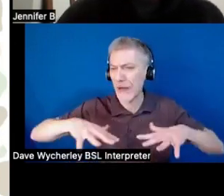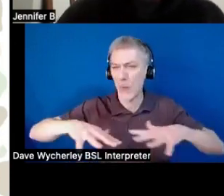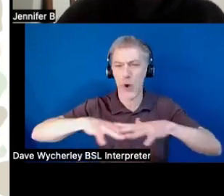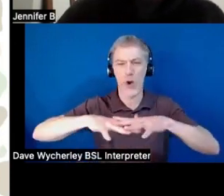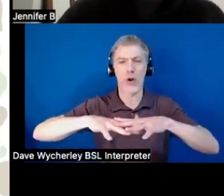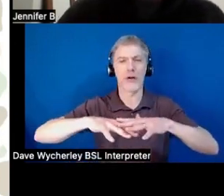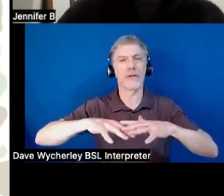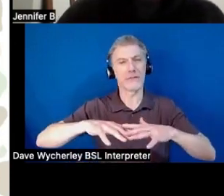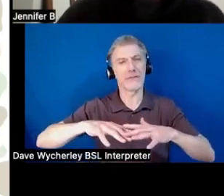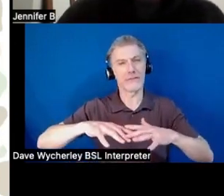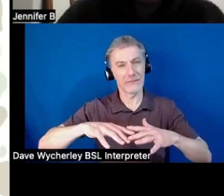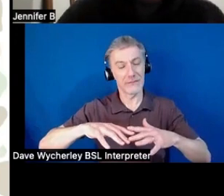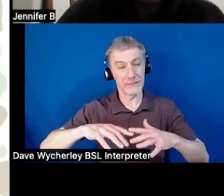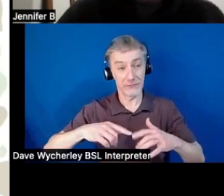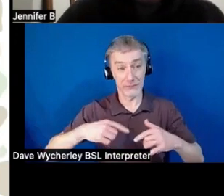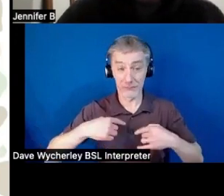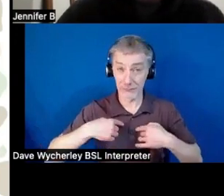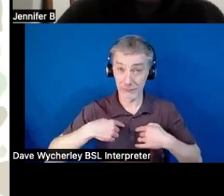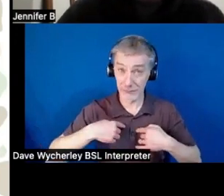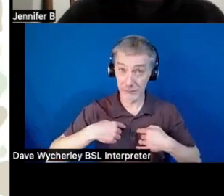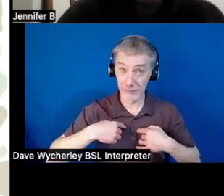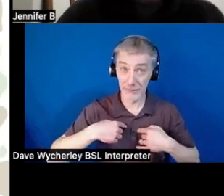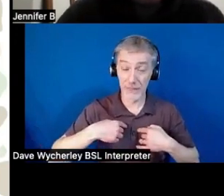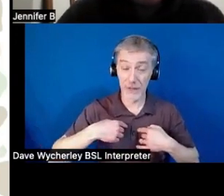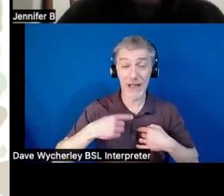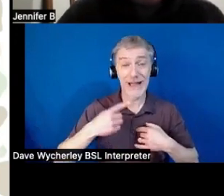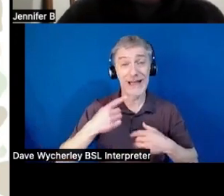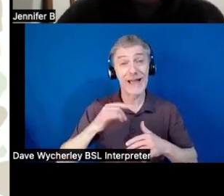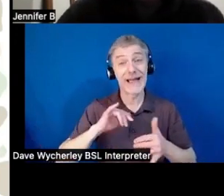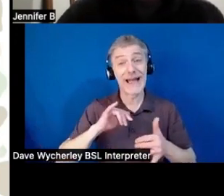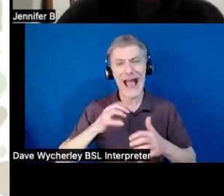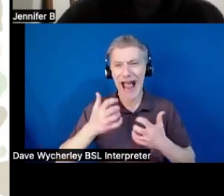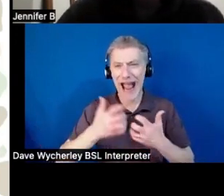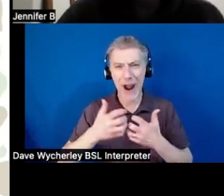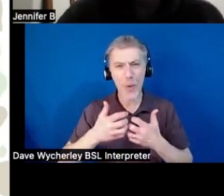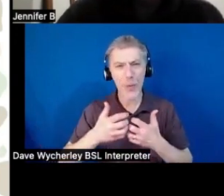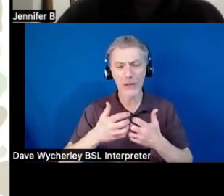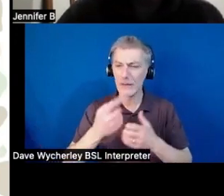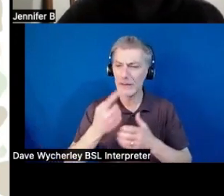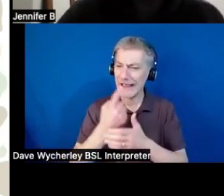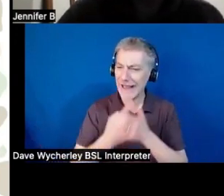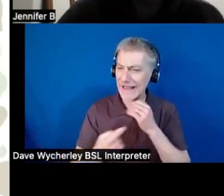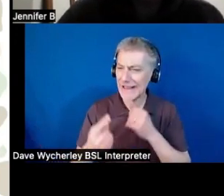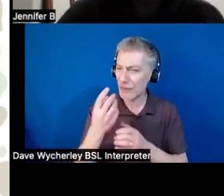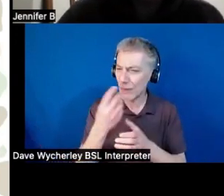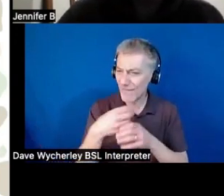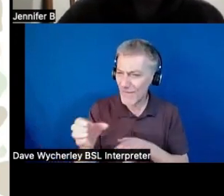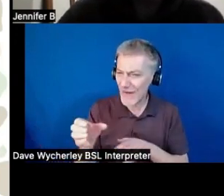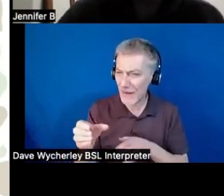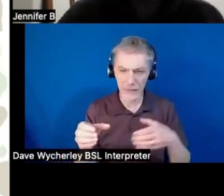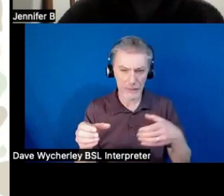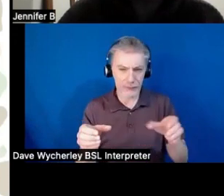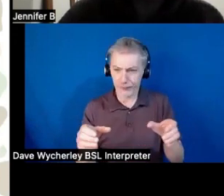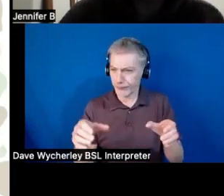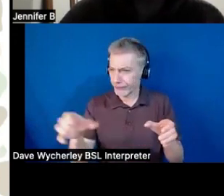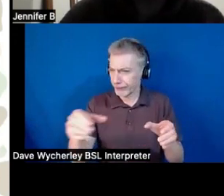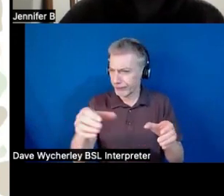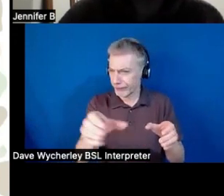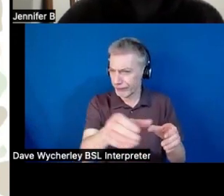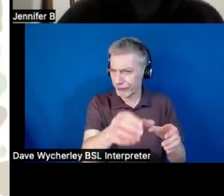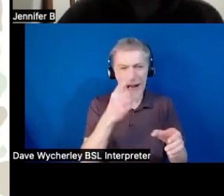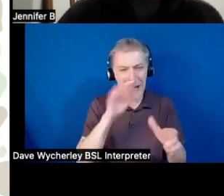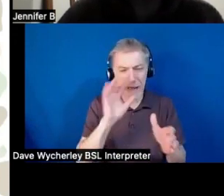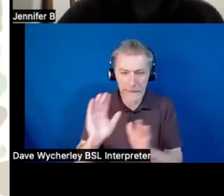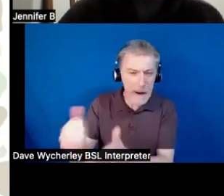should turn individual fragments into a wider narrative and what that says for collective narratives, especially